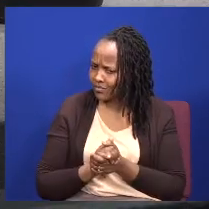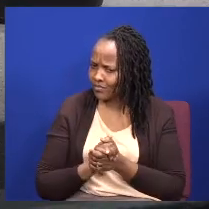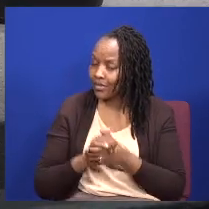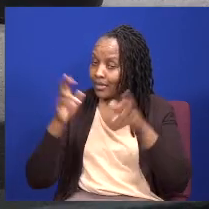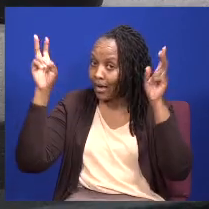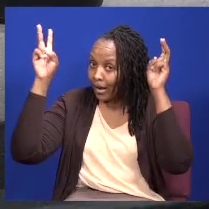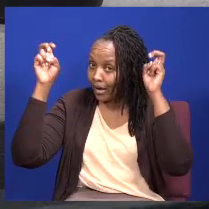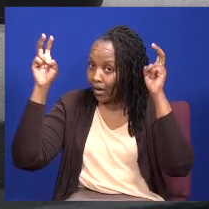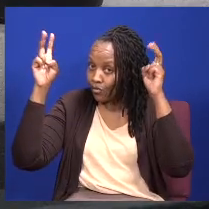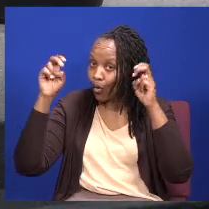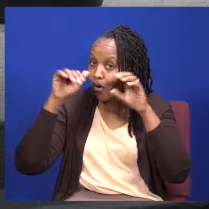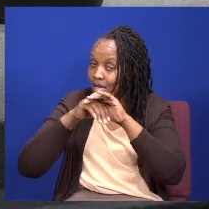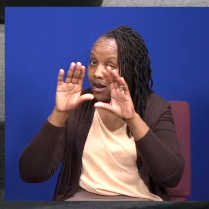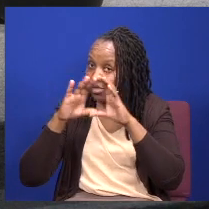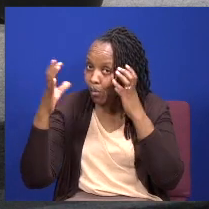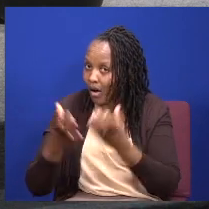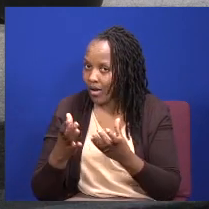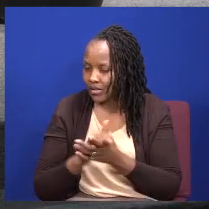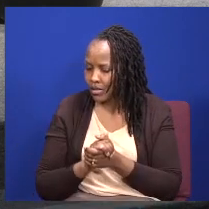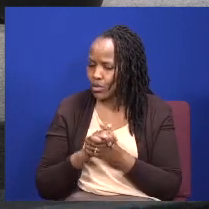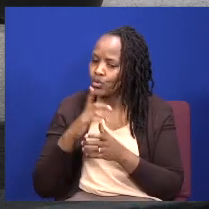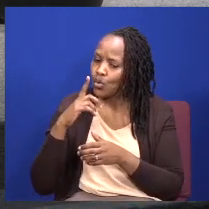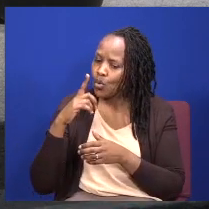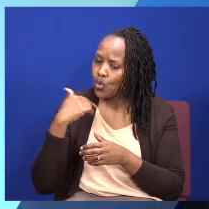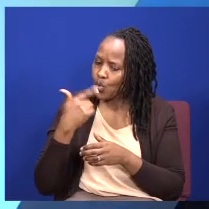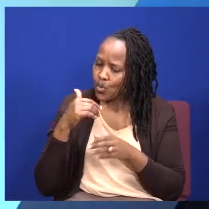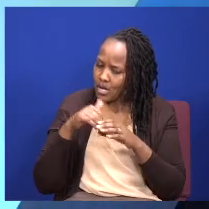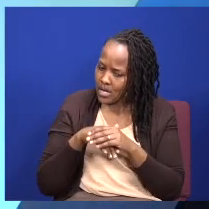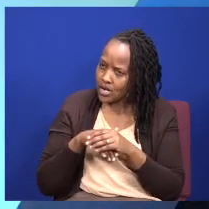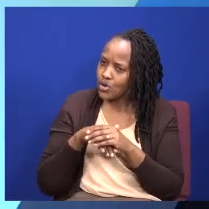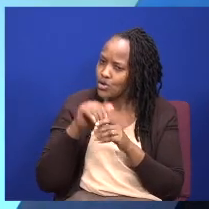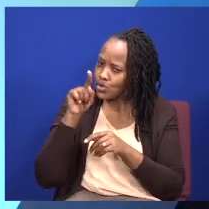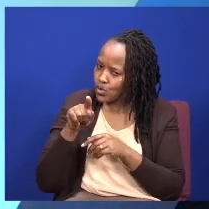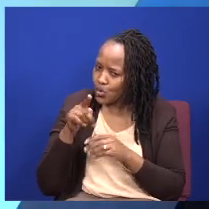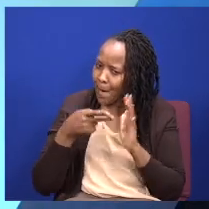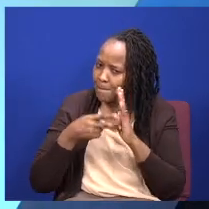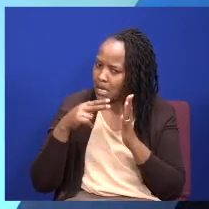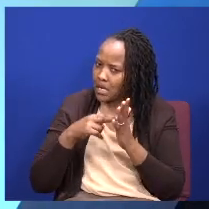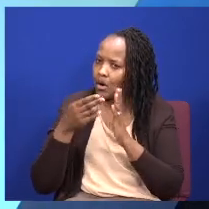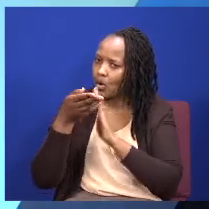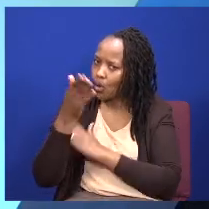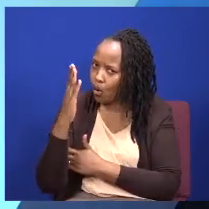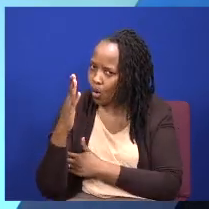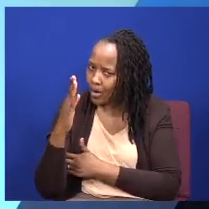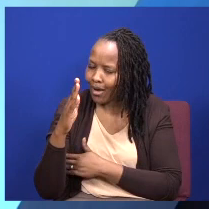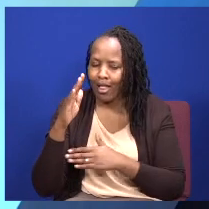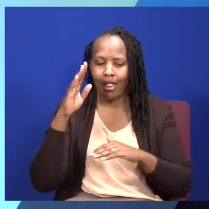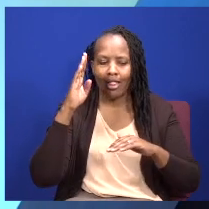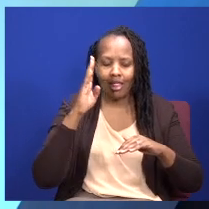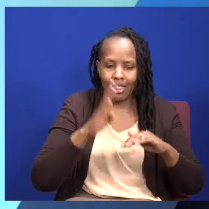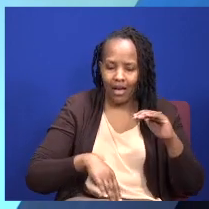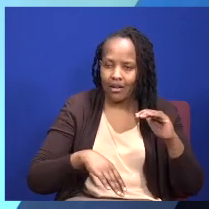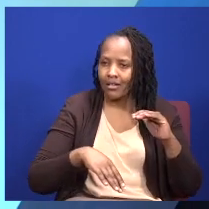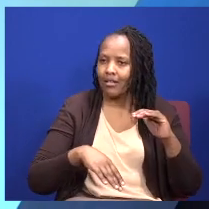the world. Yes, the devil is in the world. So greater is he that is in you, who is God, than he that is in the world. So the